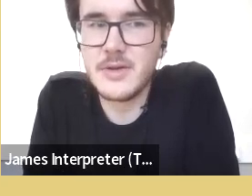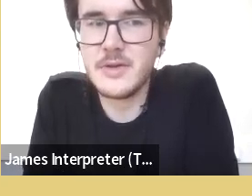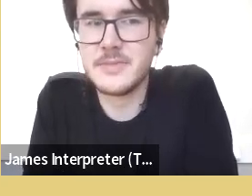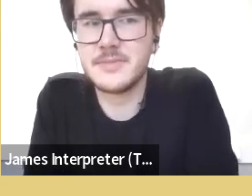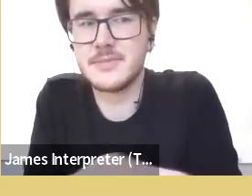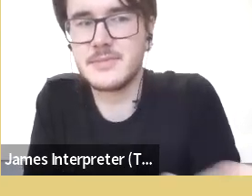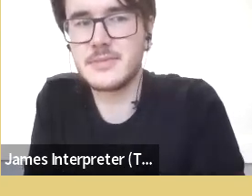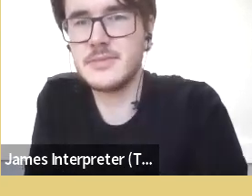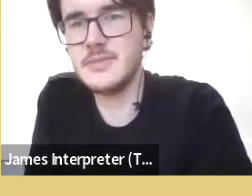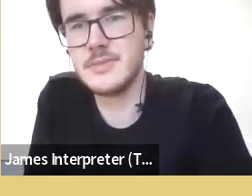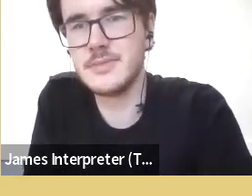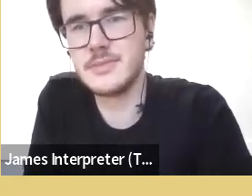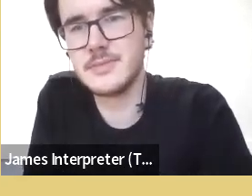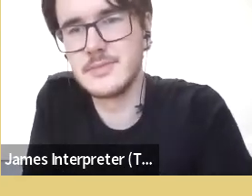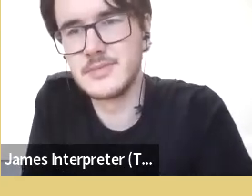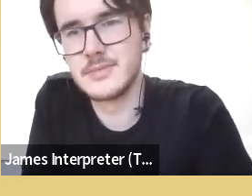How are you?